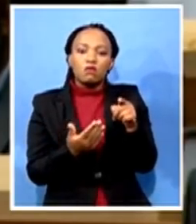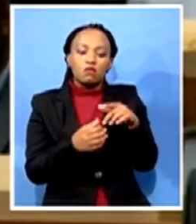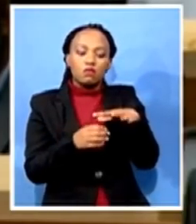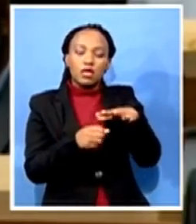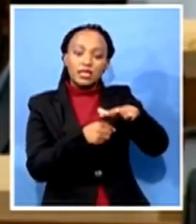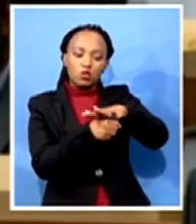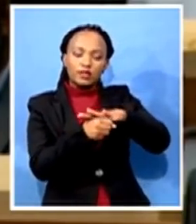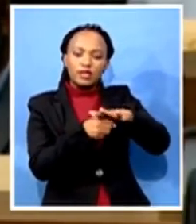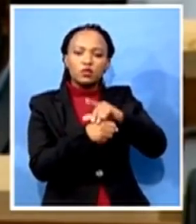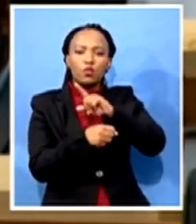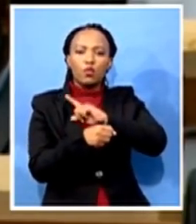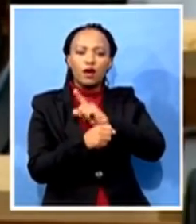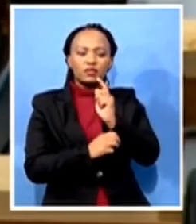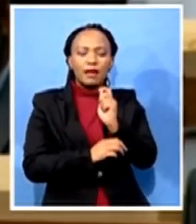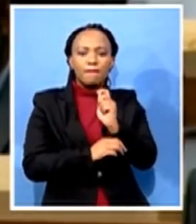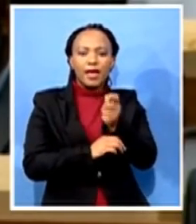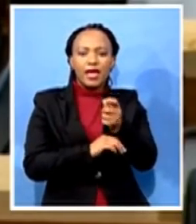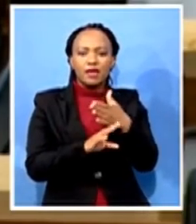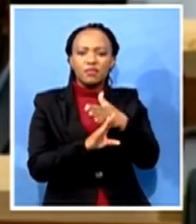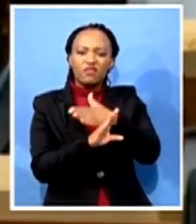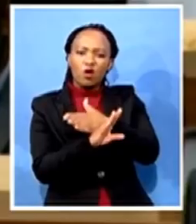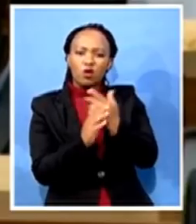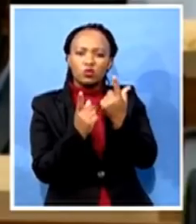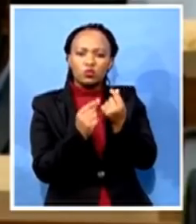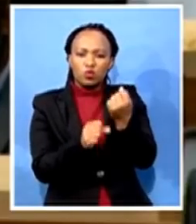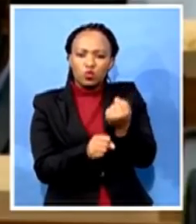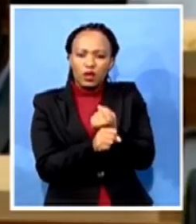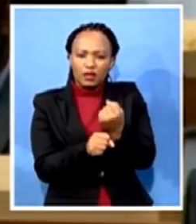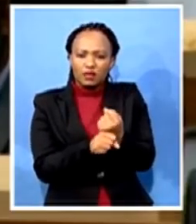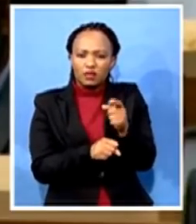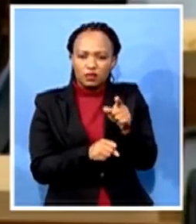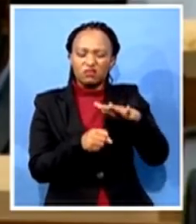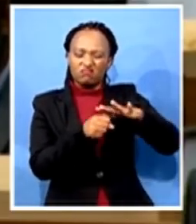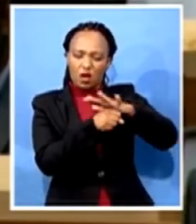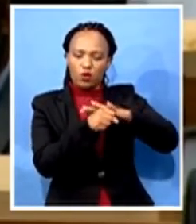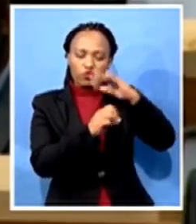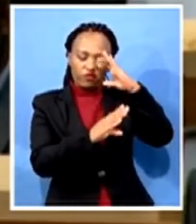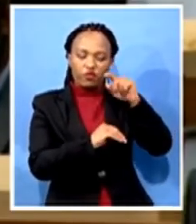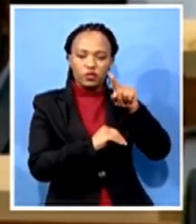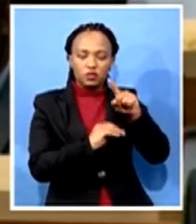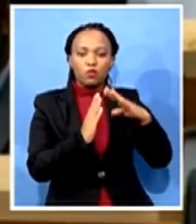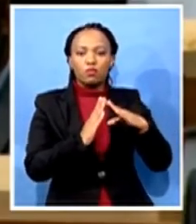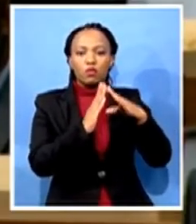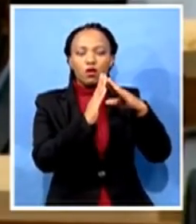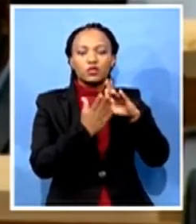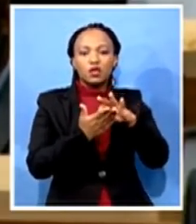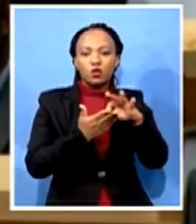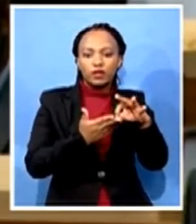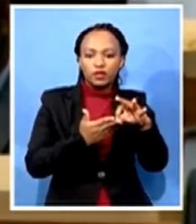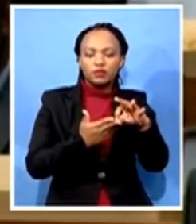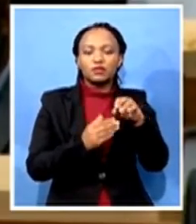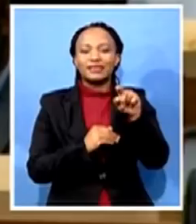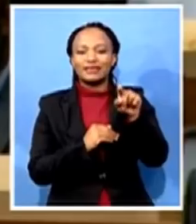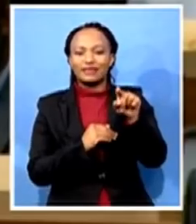took place, and that's the housing contracts or lack thereof in the first place,